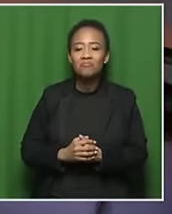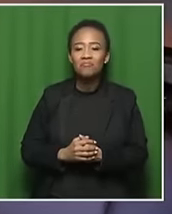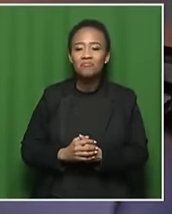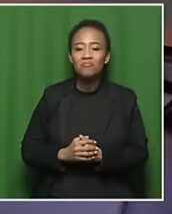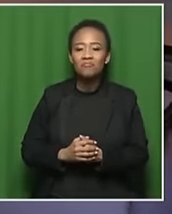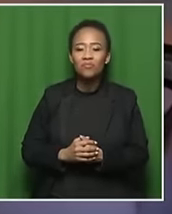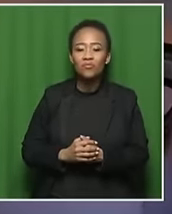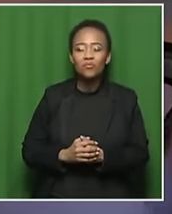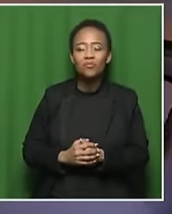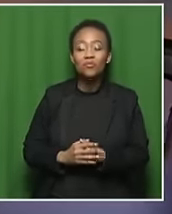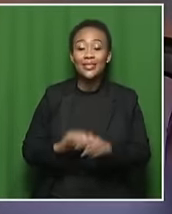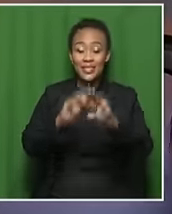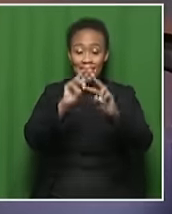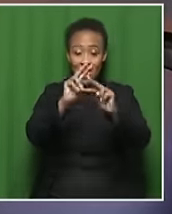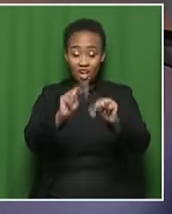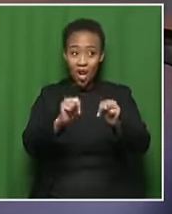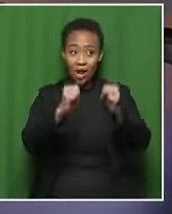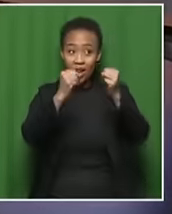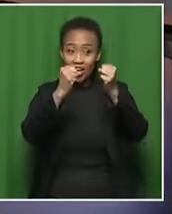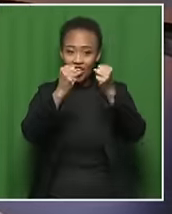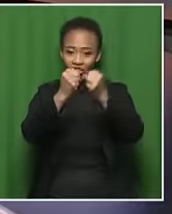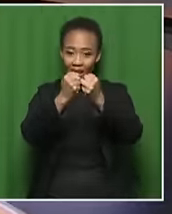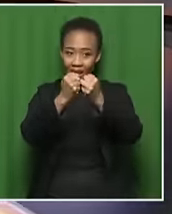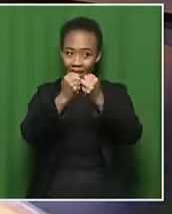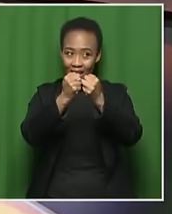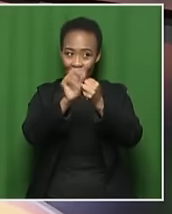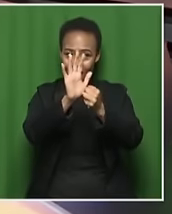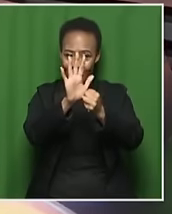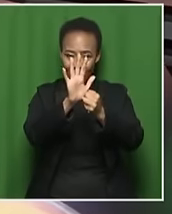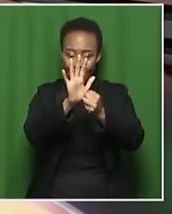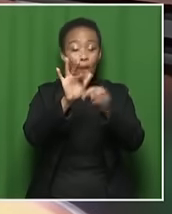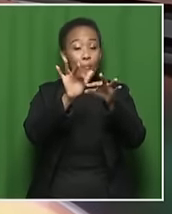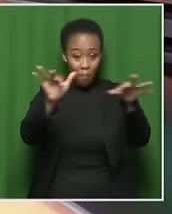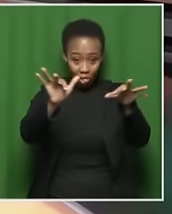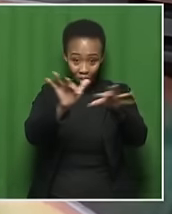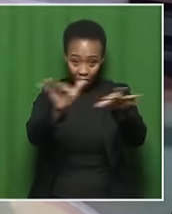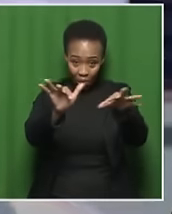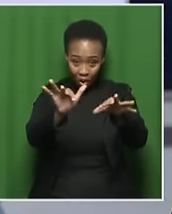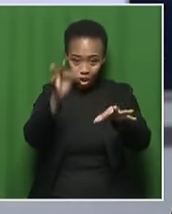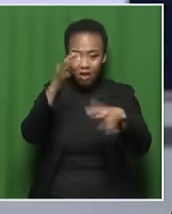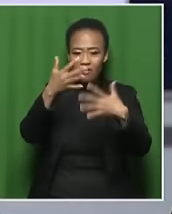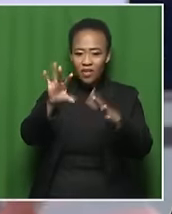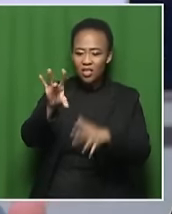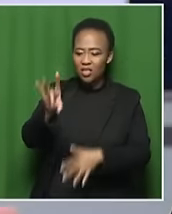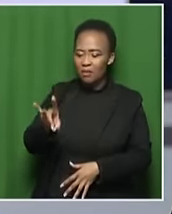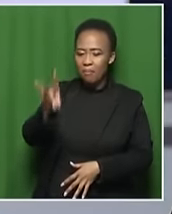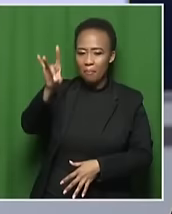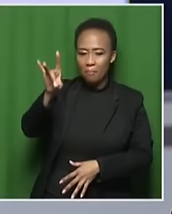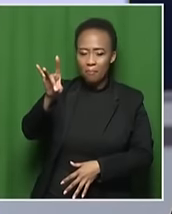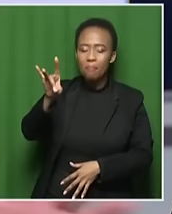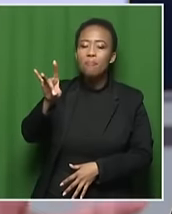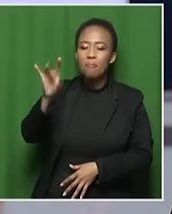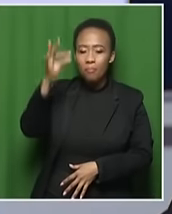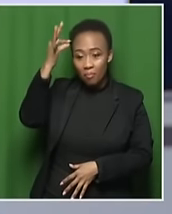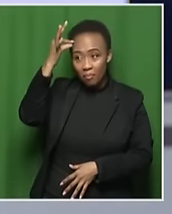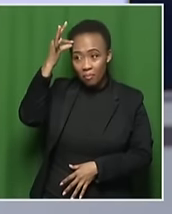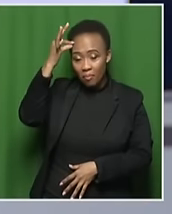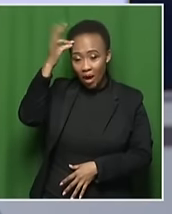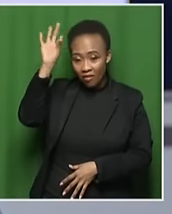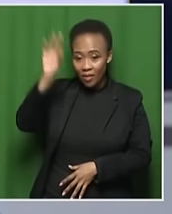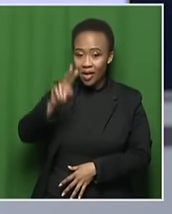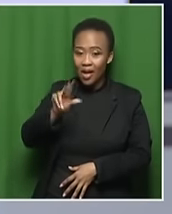it's the nation that elected the ANC government. They didn't appear on their own. They got 66%,